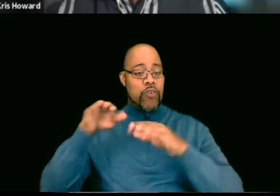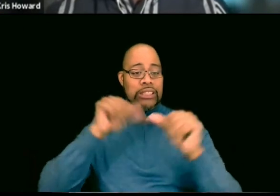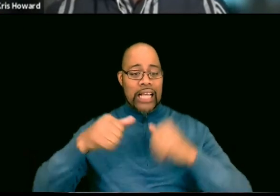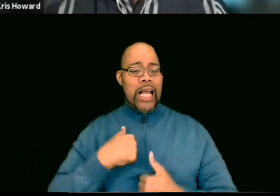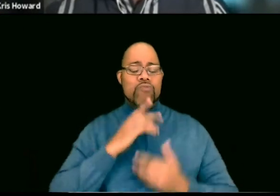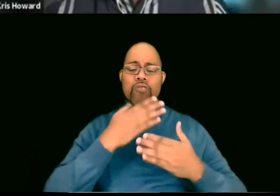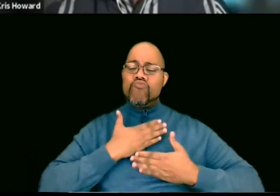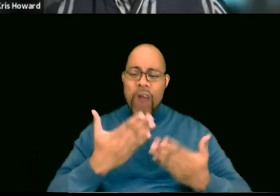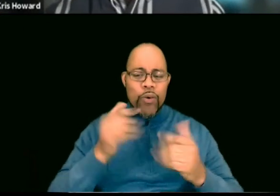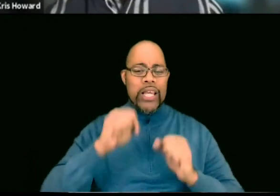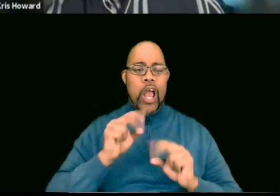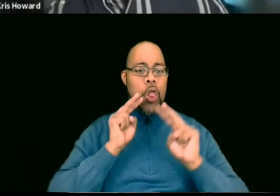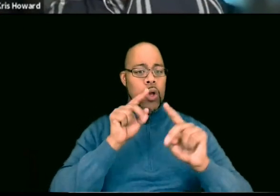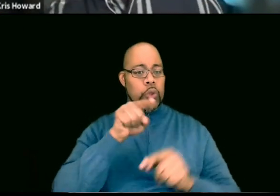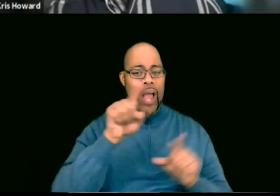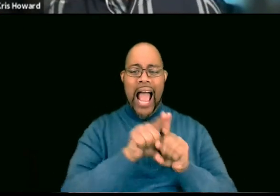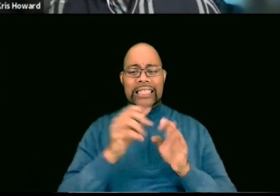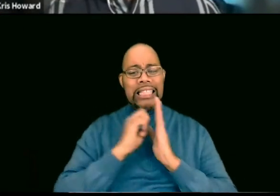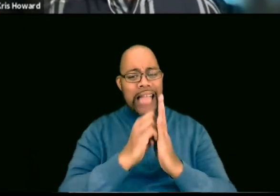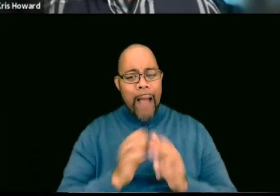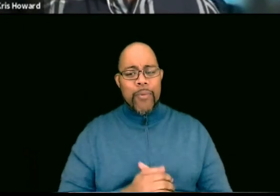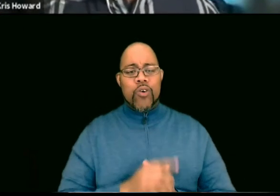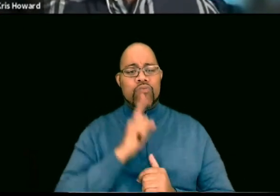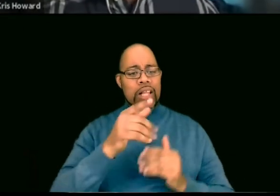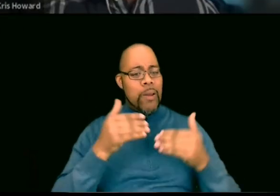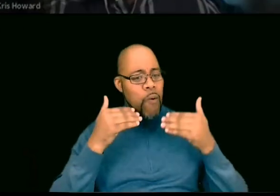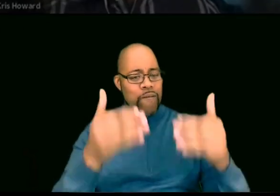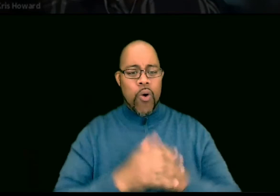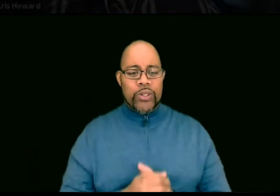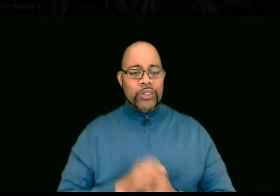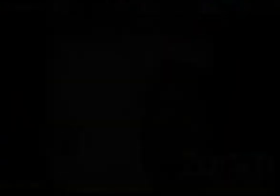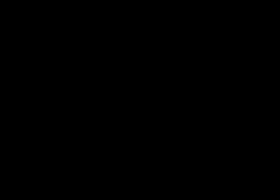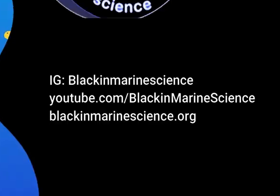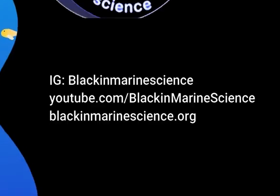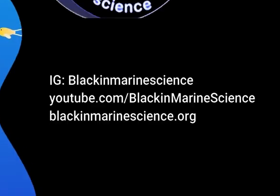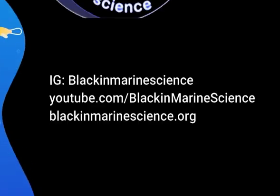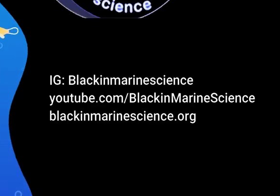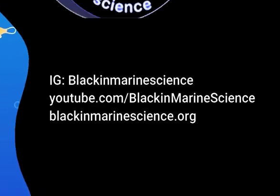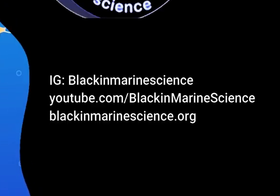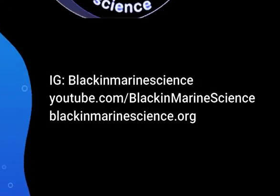and Marine Science. And I'm just so grateful we can look at you as an example and really move forward.